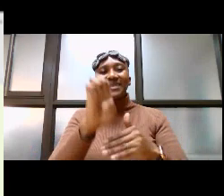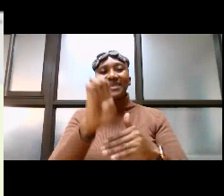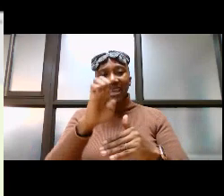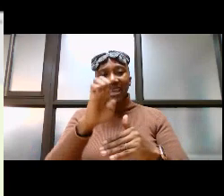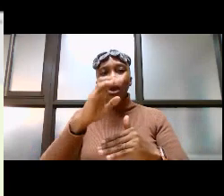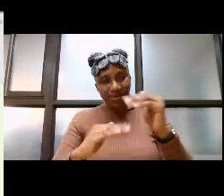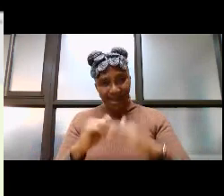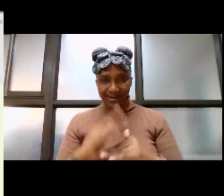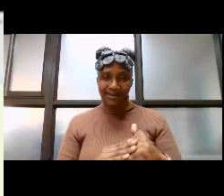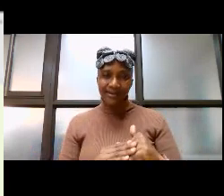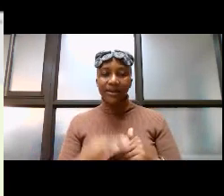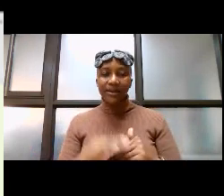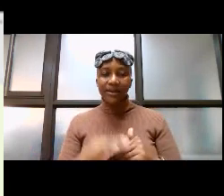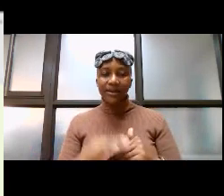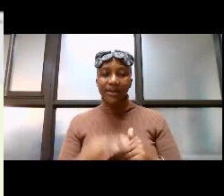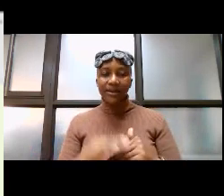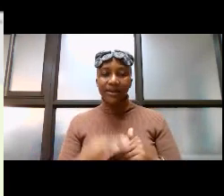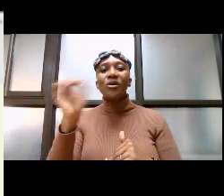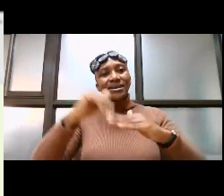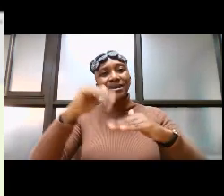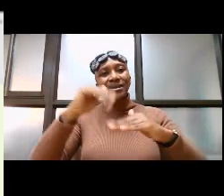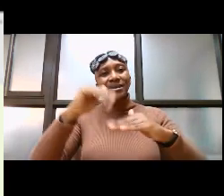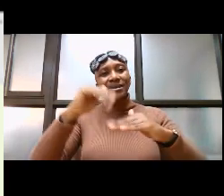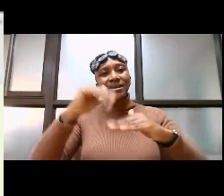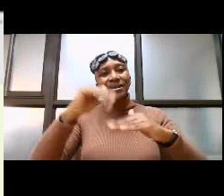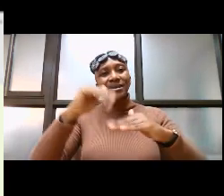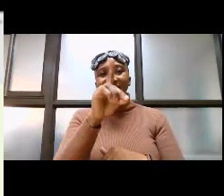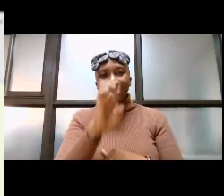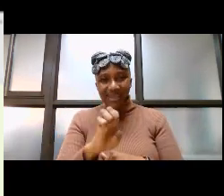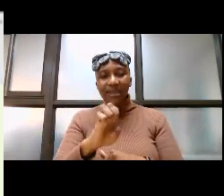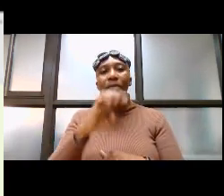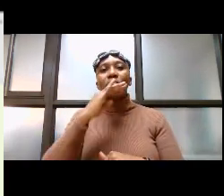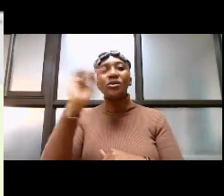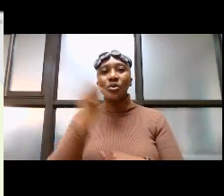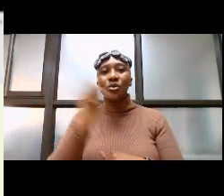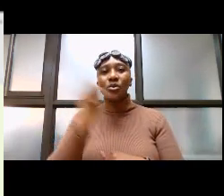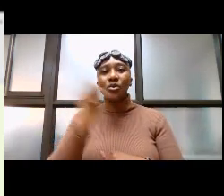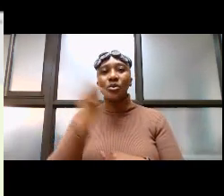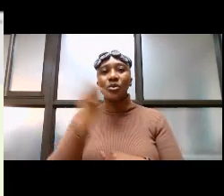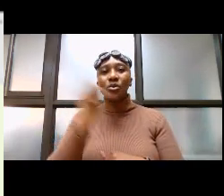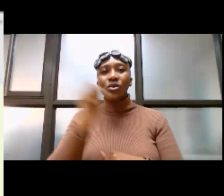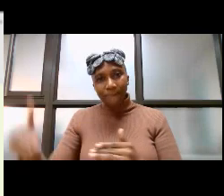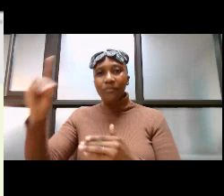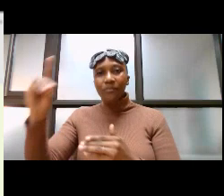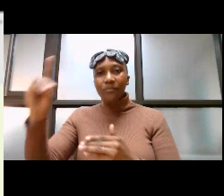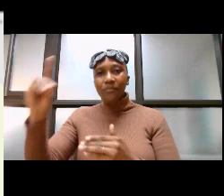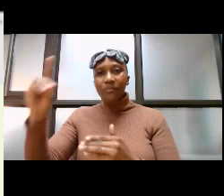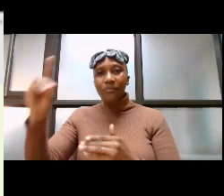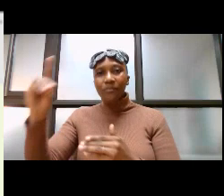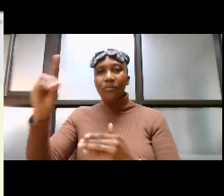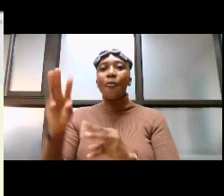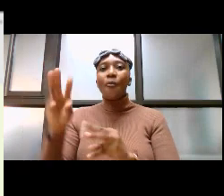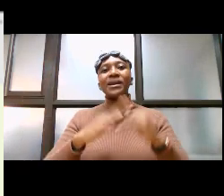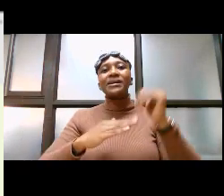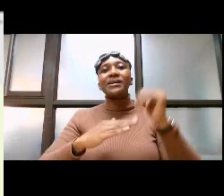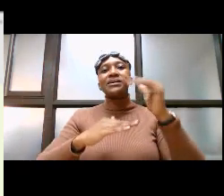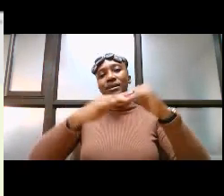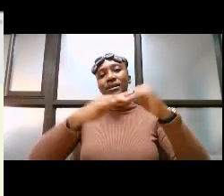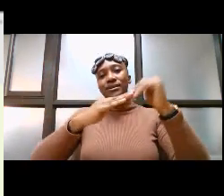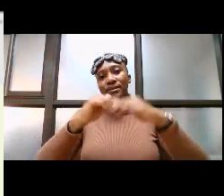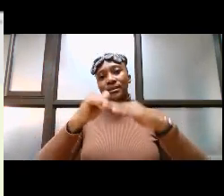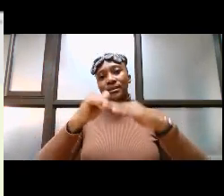deconstructing, it means you are like doing away with what has been constructed. So here it's like demystifying.